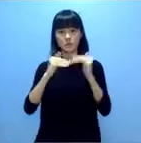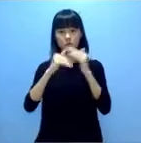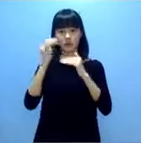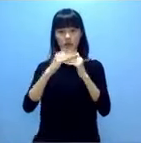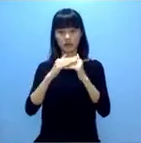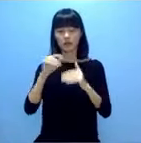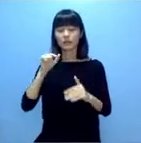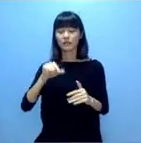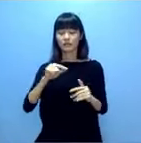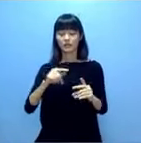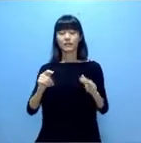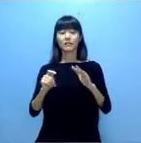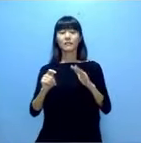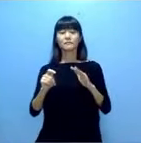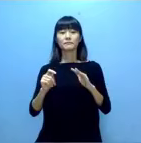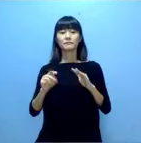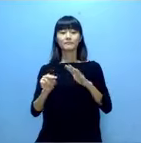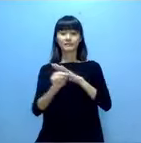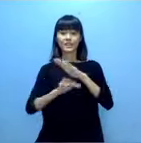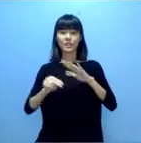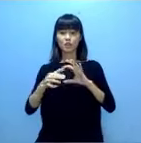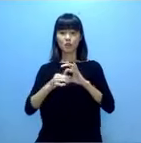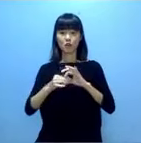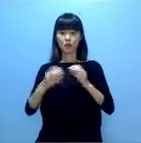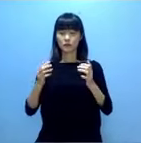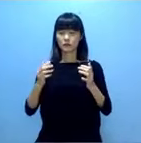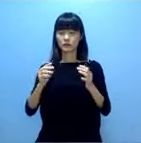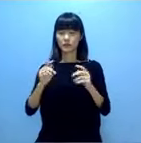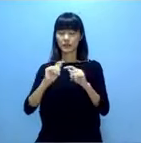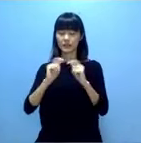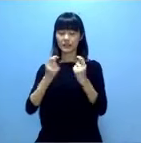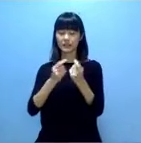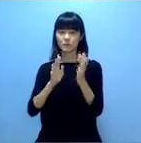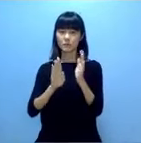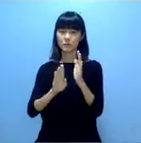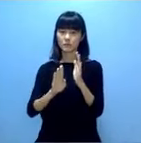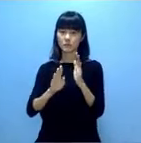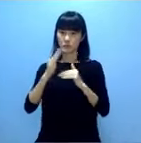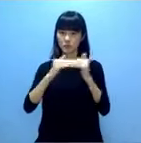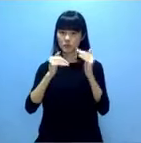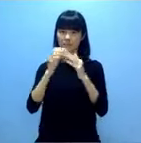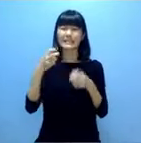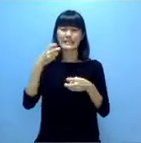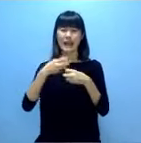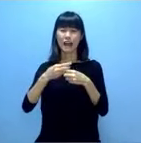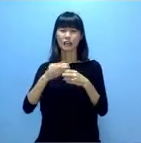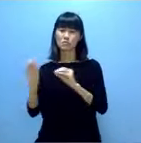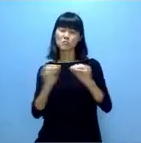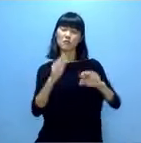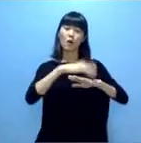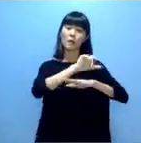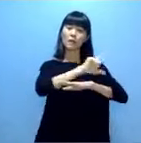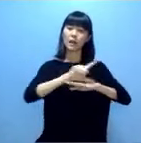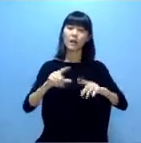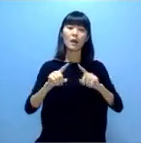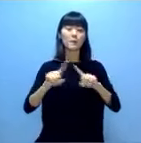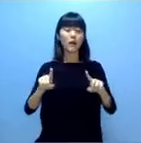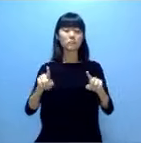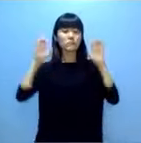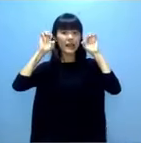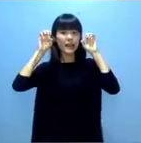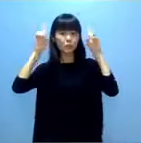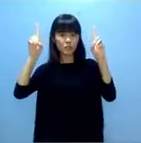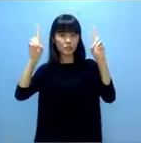activities are really quite hard to put it online. But perhaps the educational programs that we do, or even